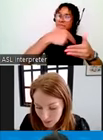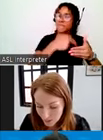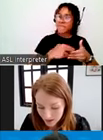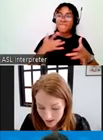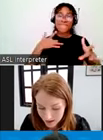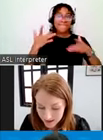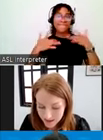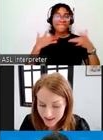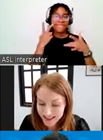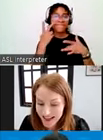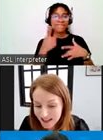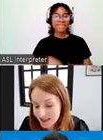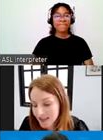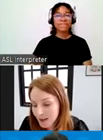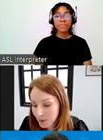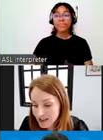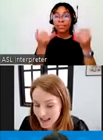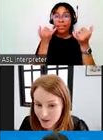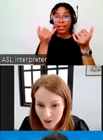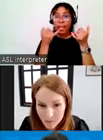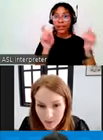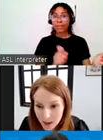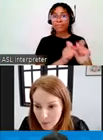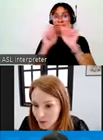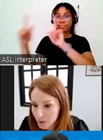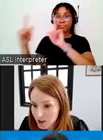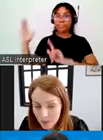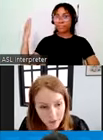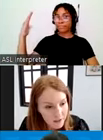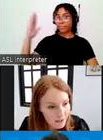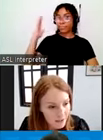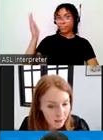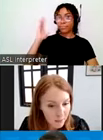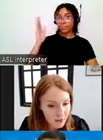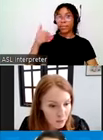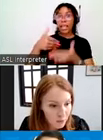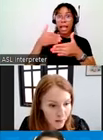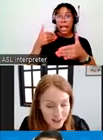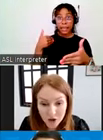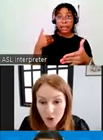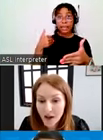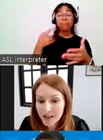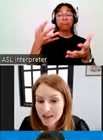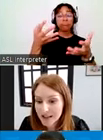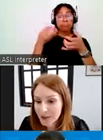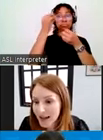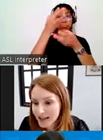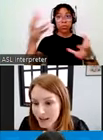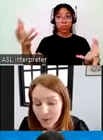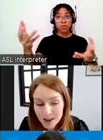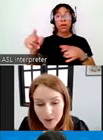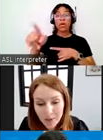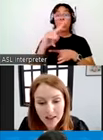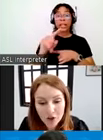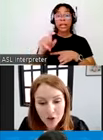to the next presenter. Before we jump to him, I do want to remind you your questions as you ask